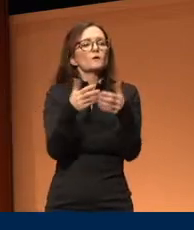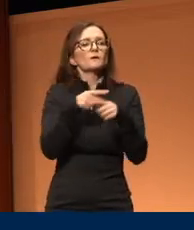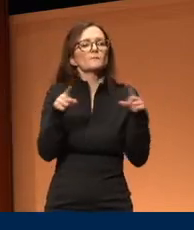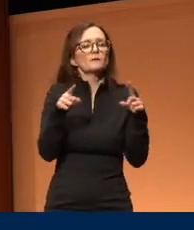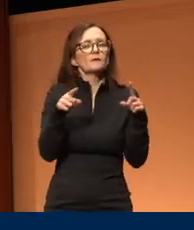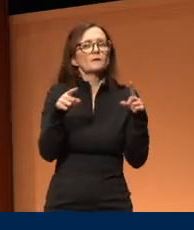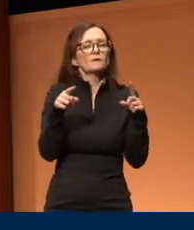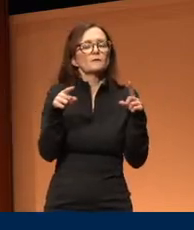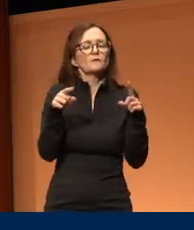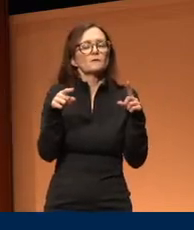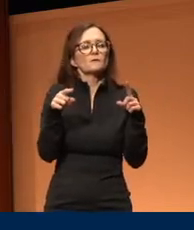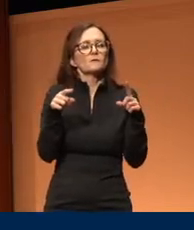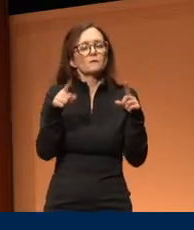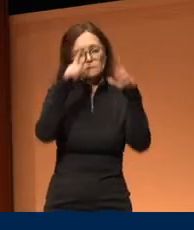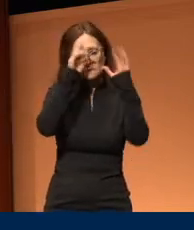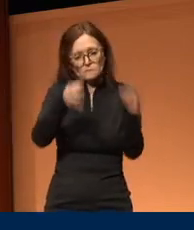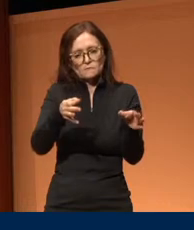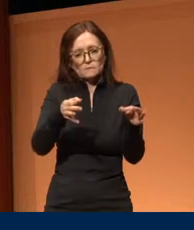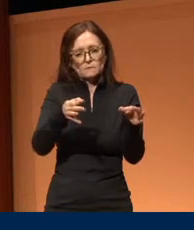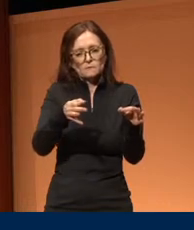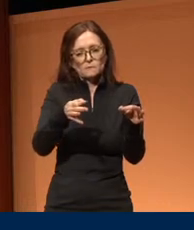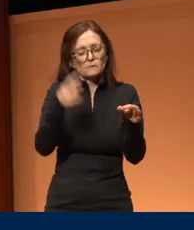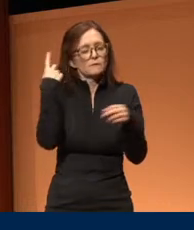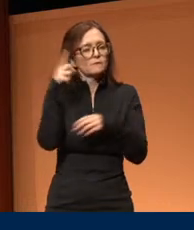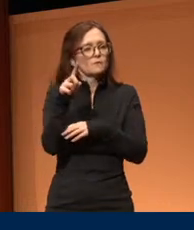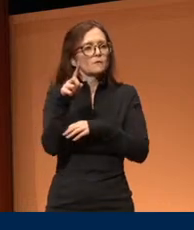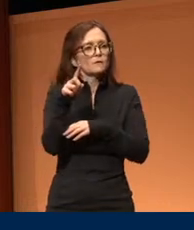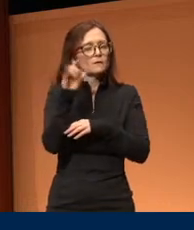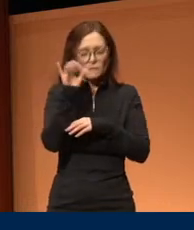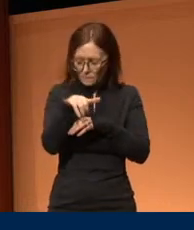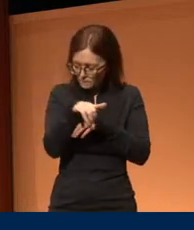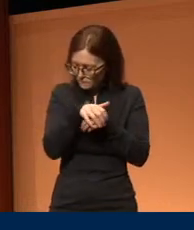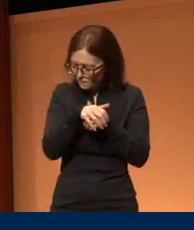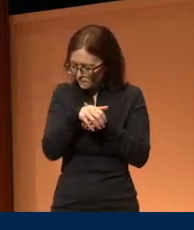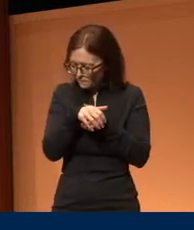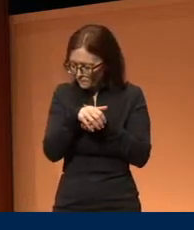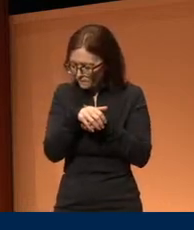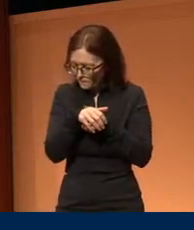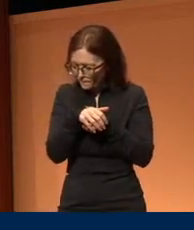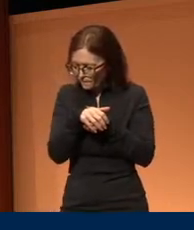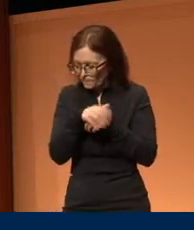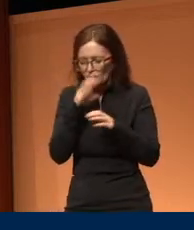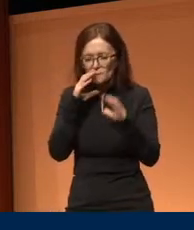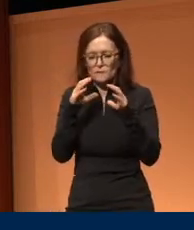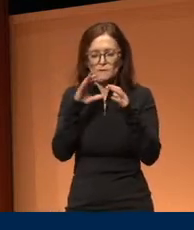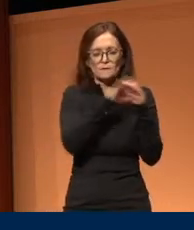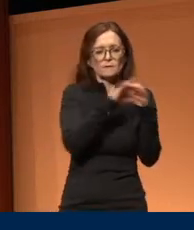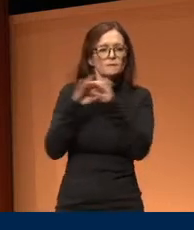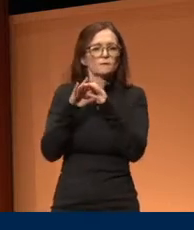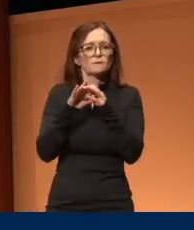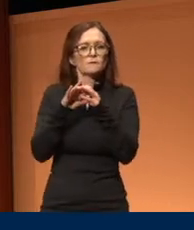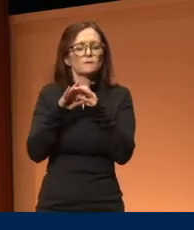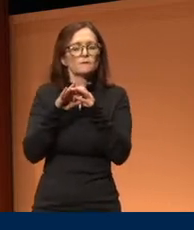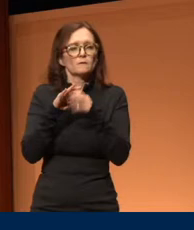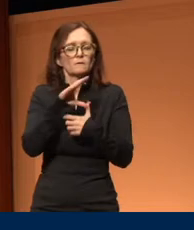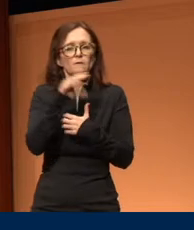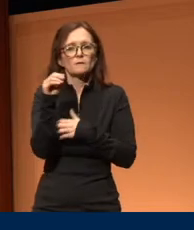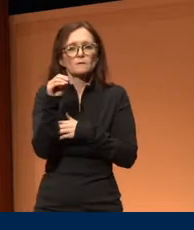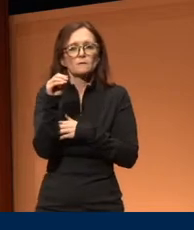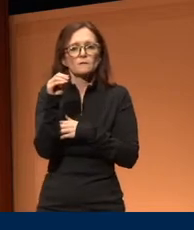the ability of making decisions, of departing from the strict mandate that's given to them. So it's a combination of direct democracy